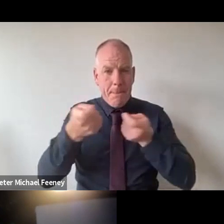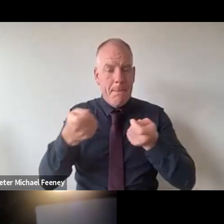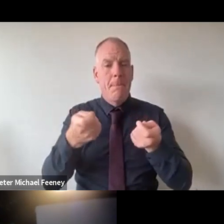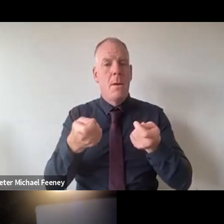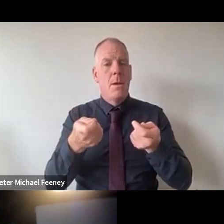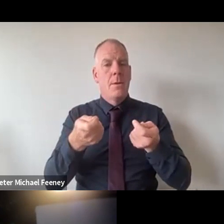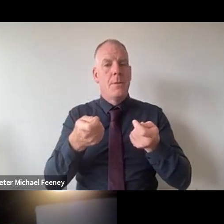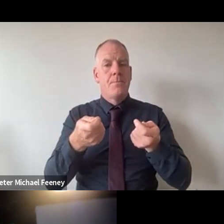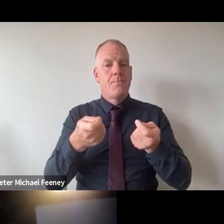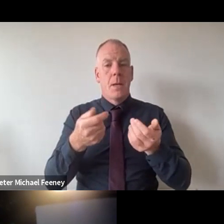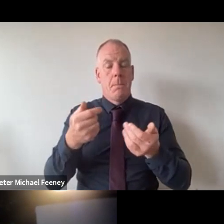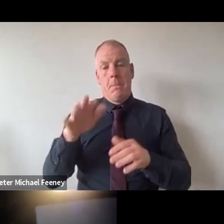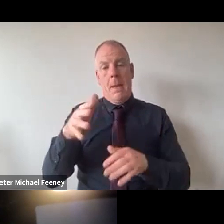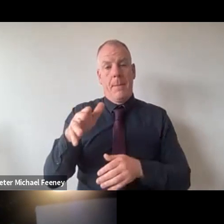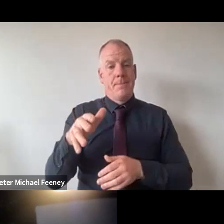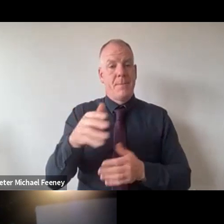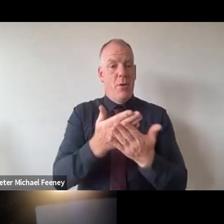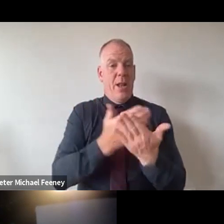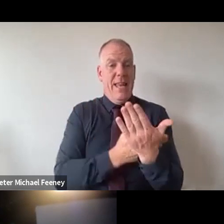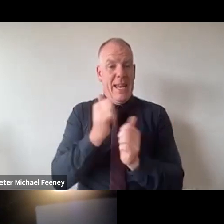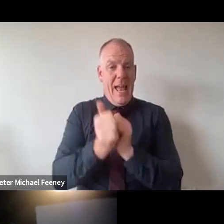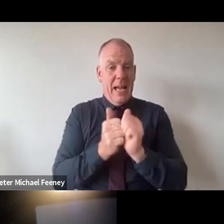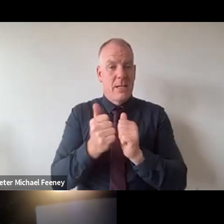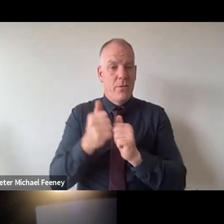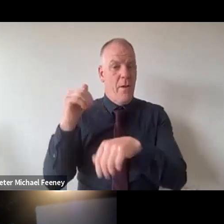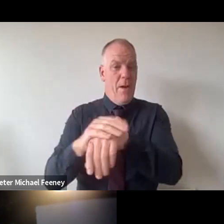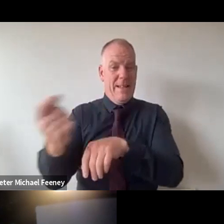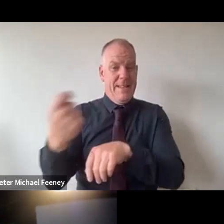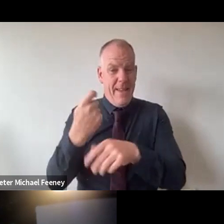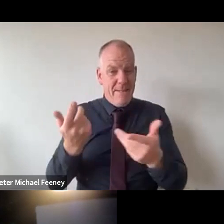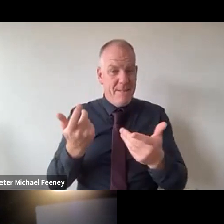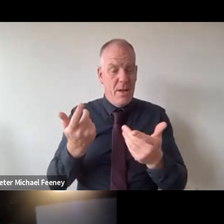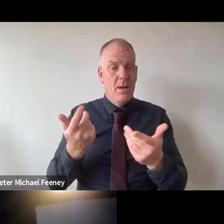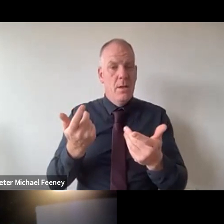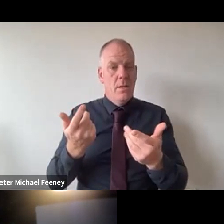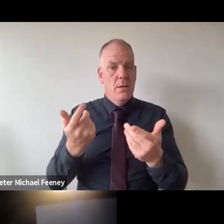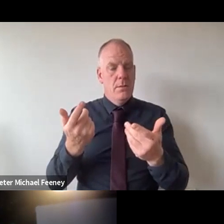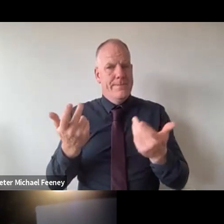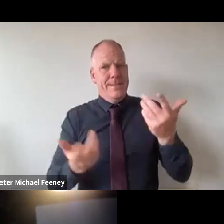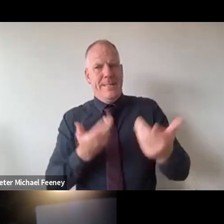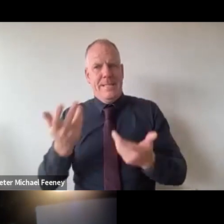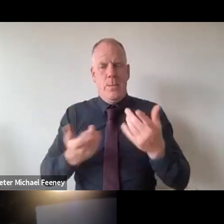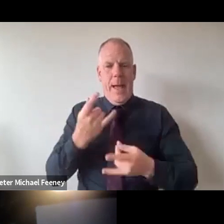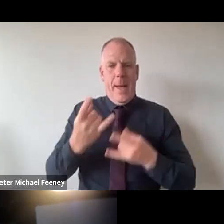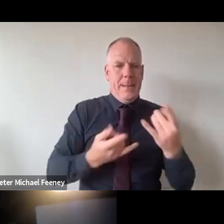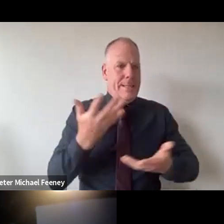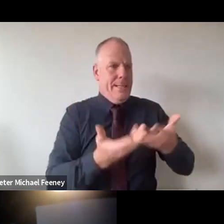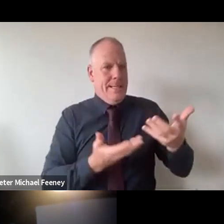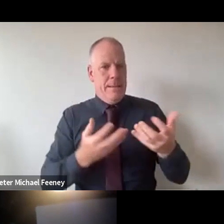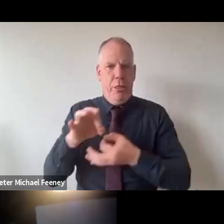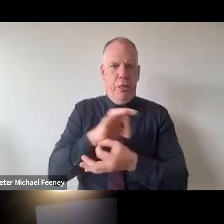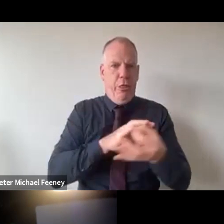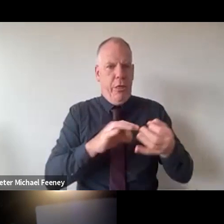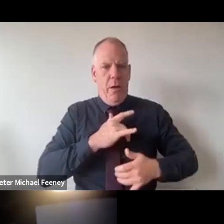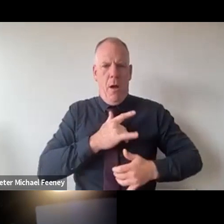putting, in terms of legal action, in terms of your friend who gave you the correspondence as well. So it was really